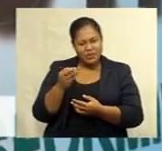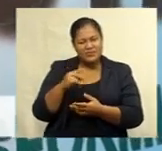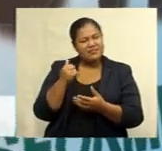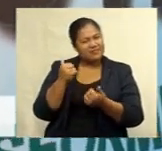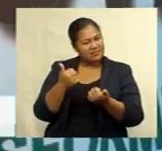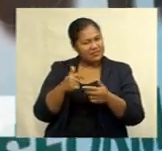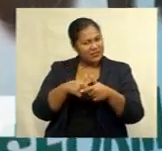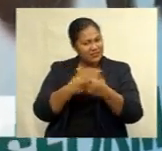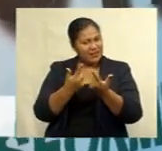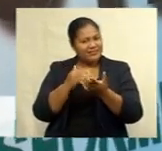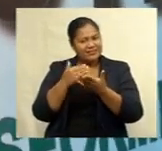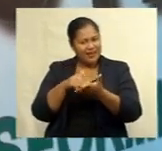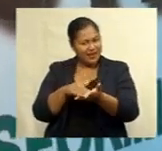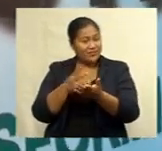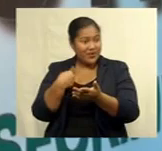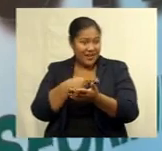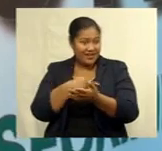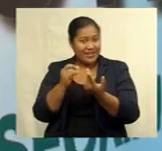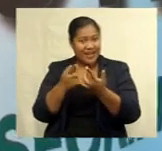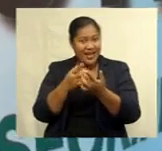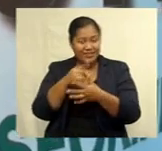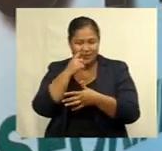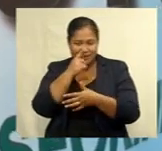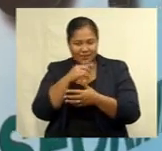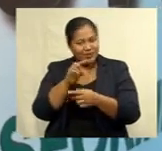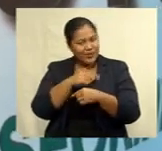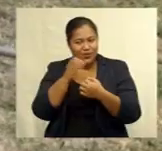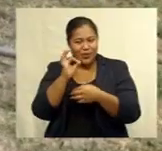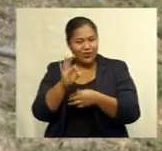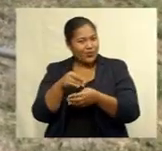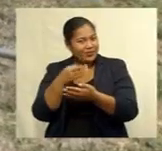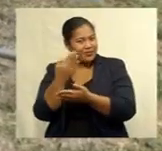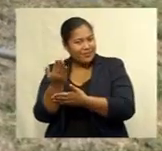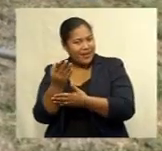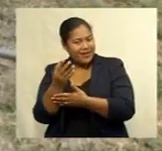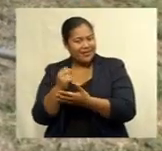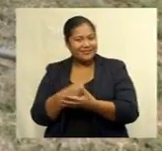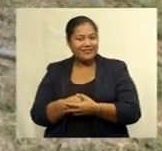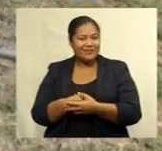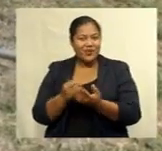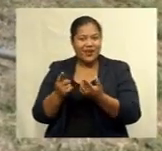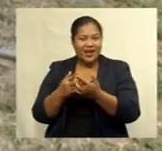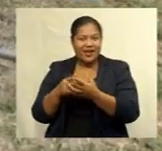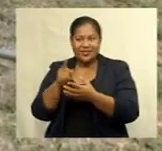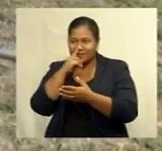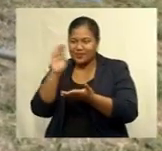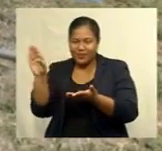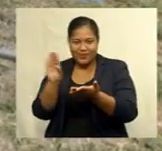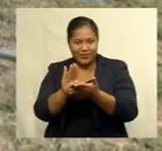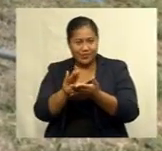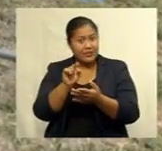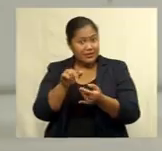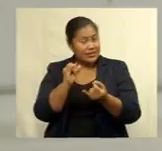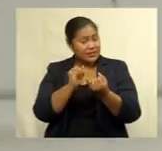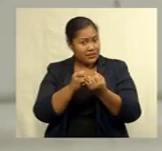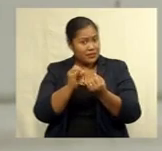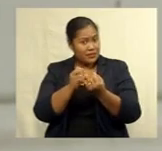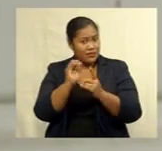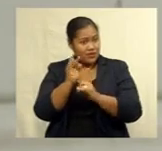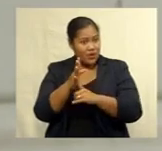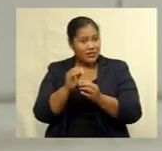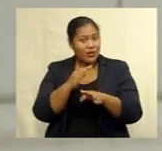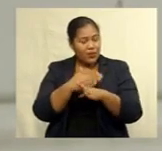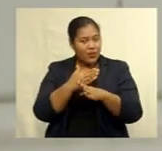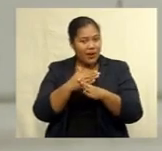us and for the other people that we don't depend on the donors. This is an important initiative and one that